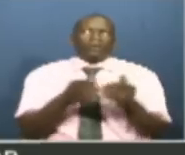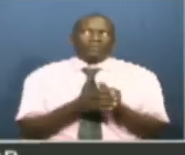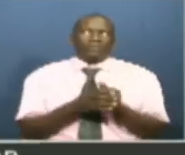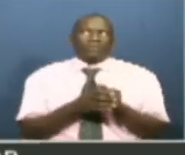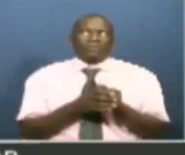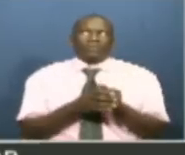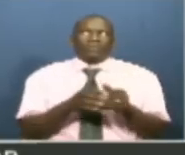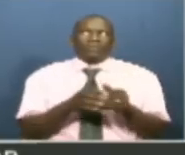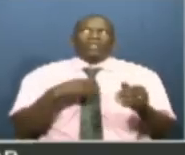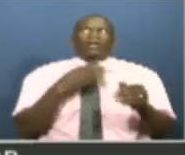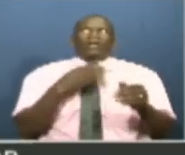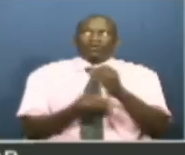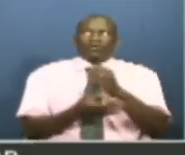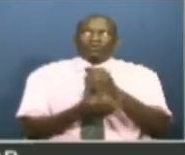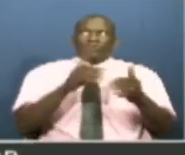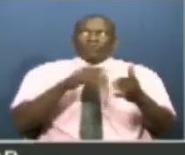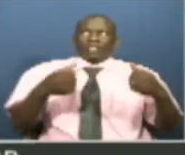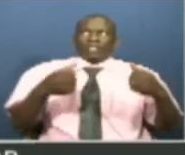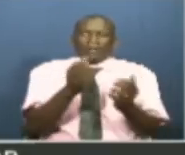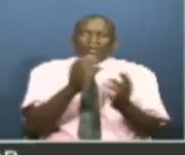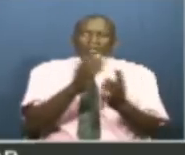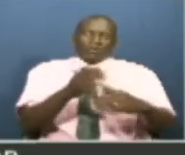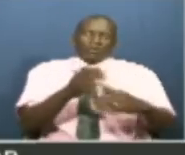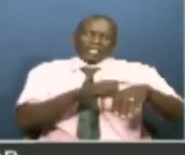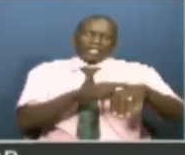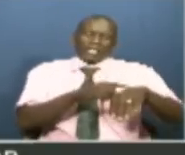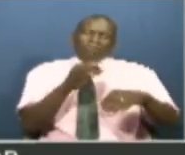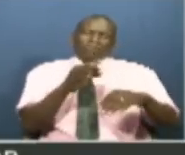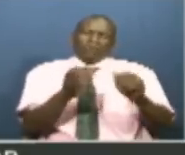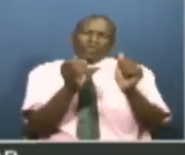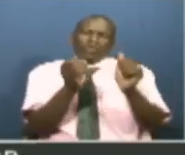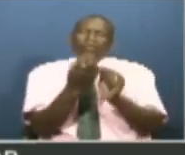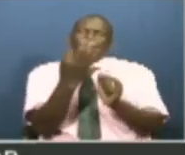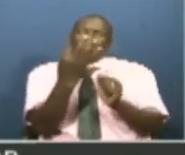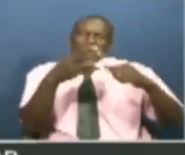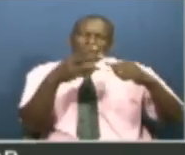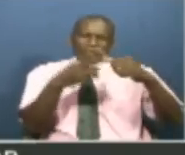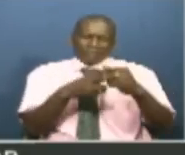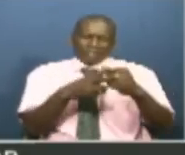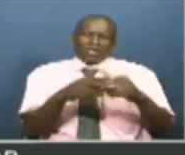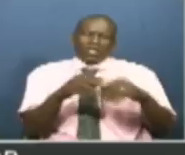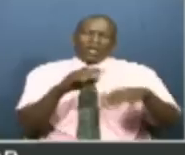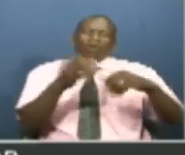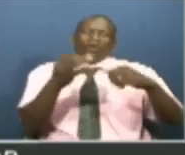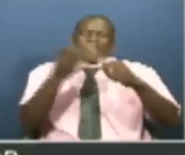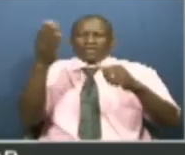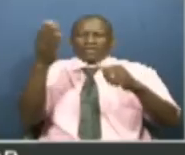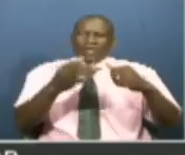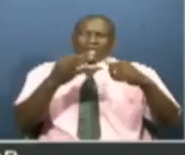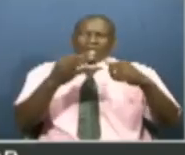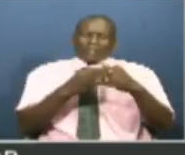I will explain what happened between the times of 12:37 on the 8th of August